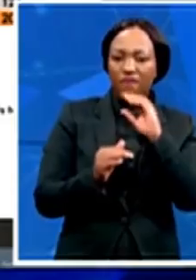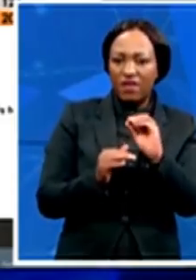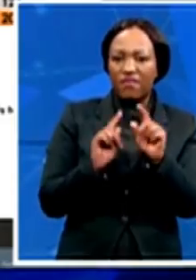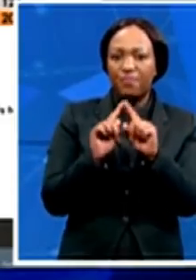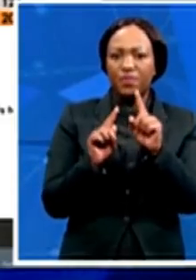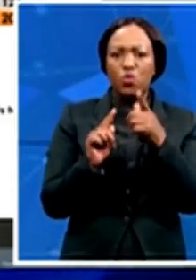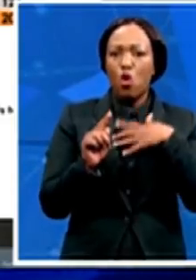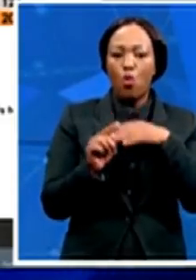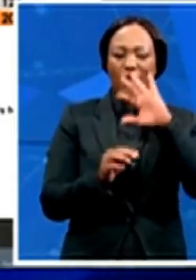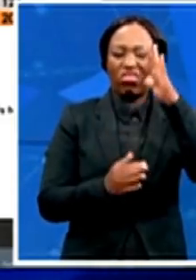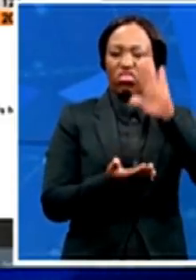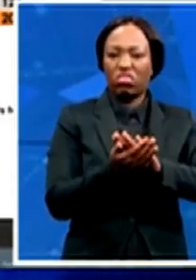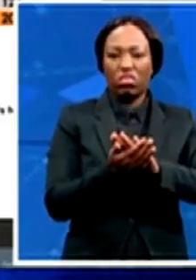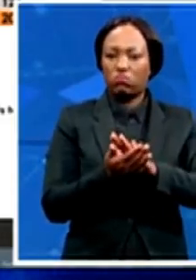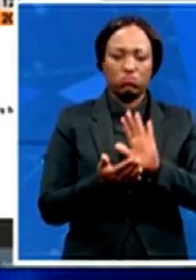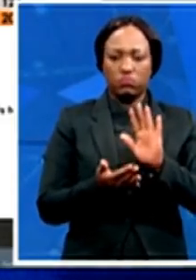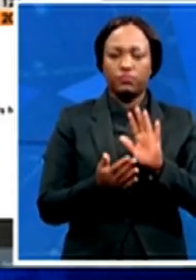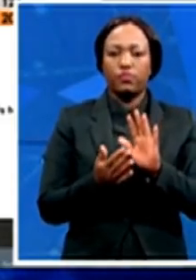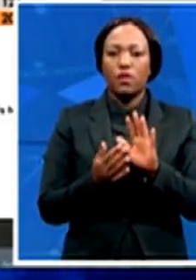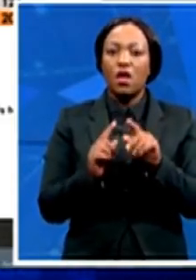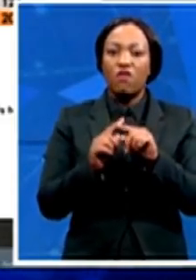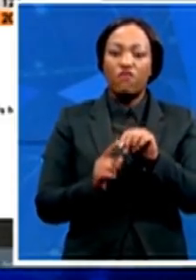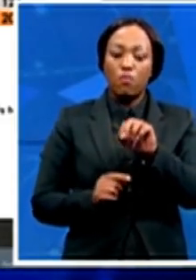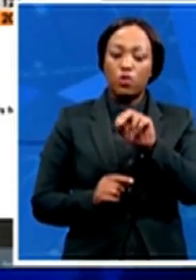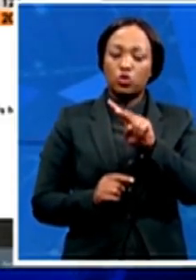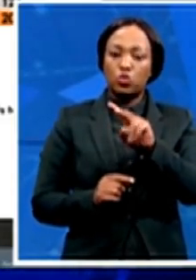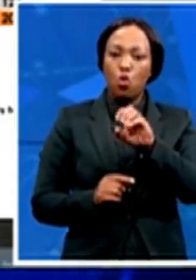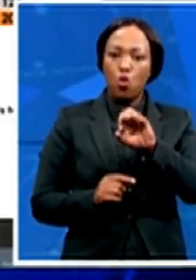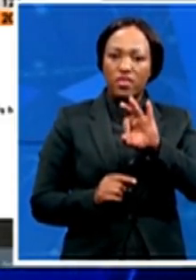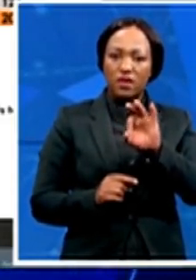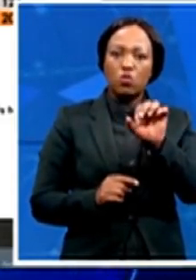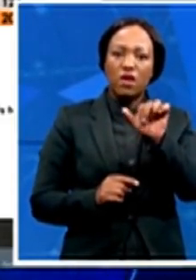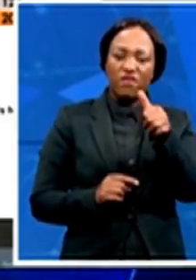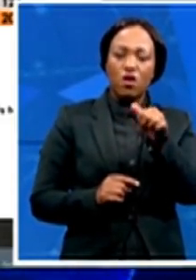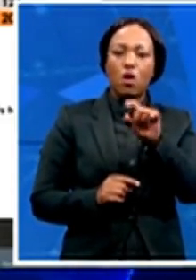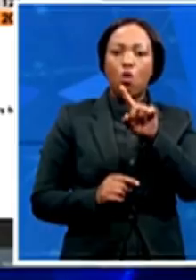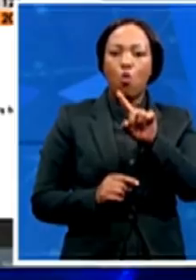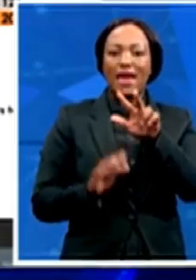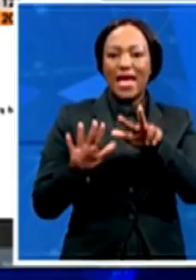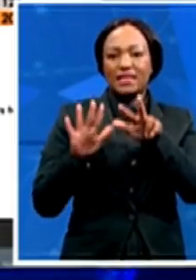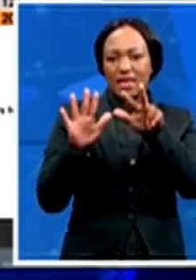addition to those 203 sites, there's 118 private sites, so that takes us over to more than